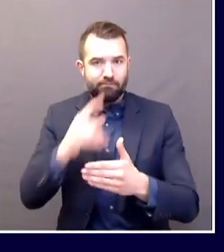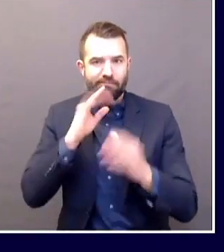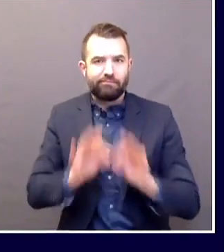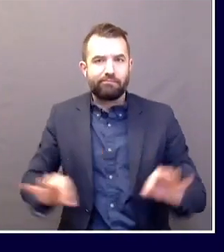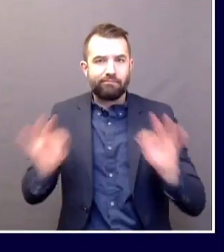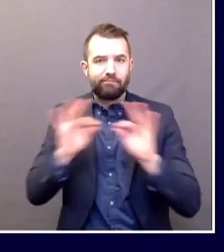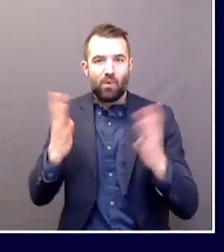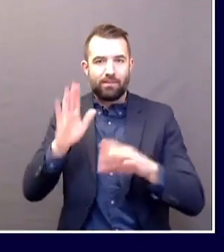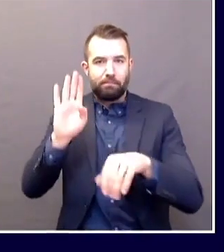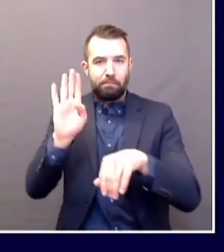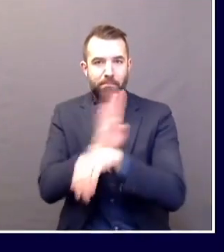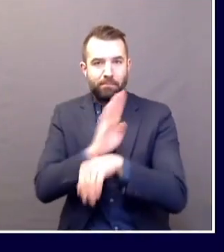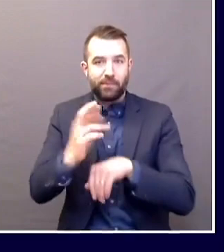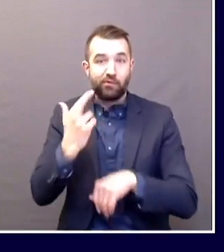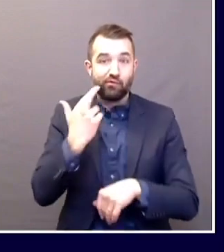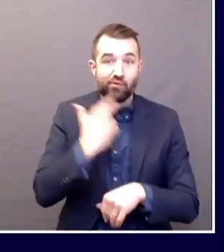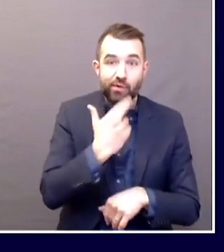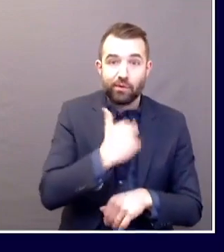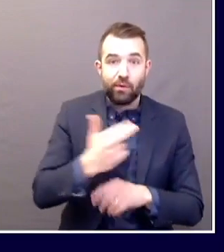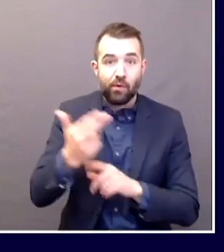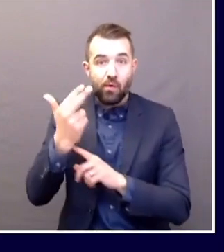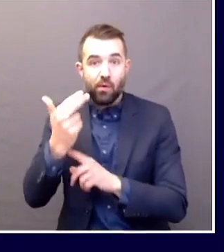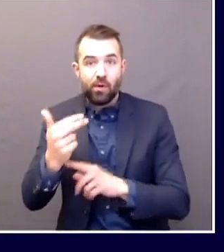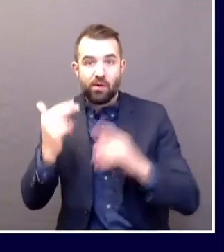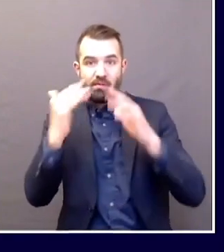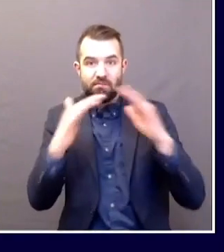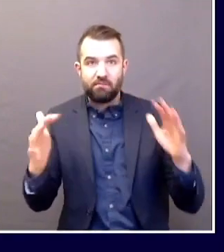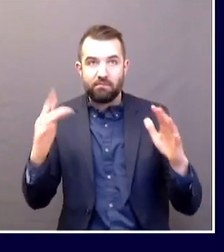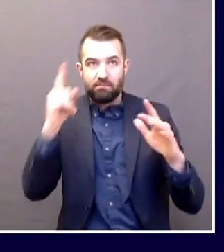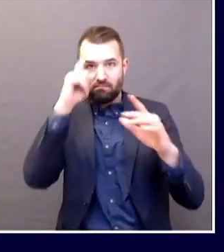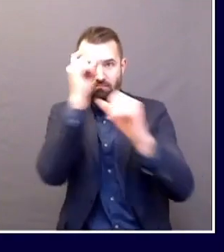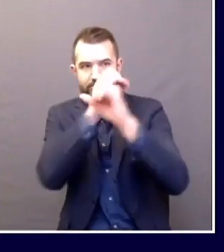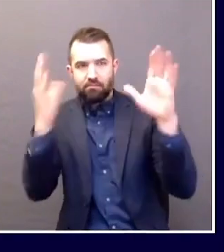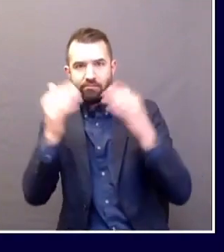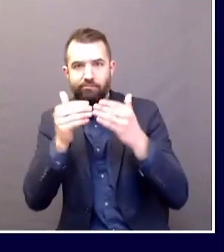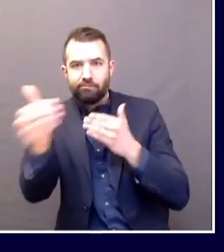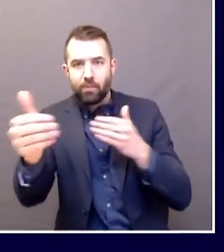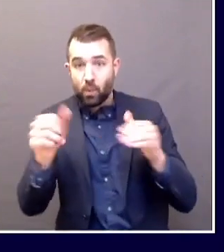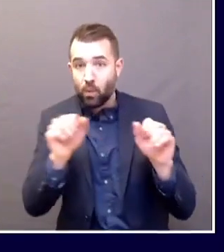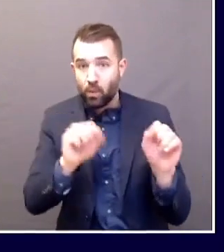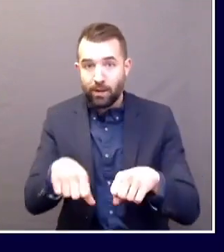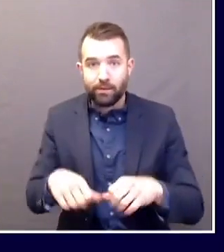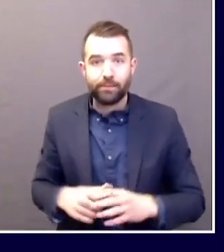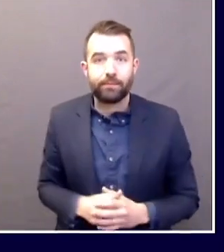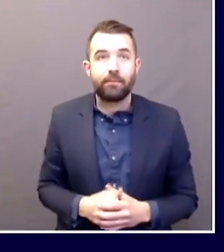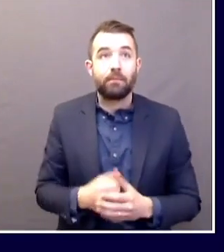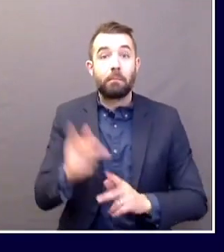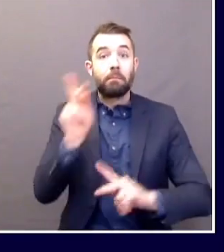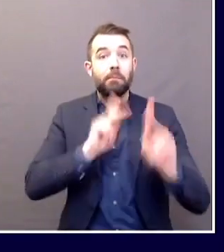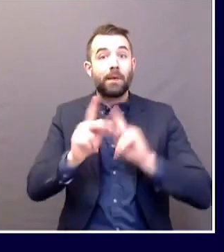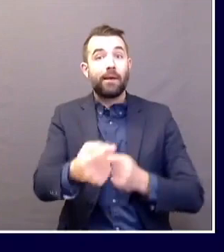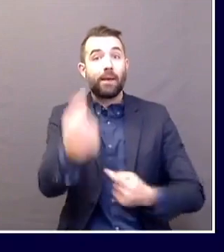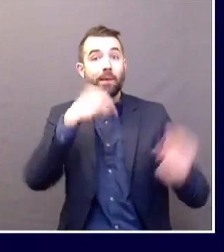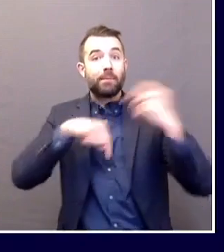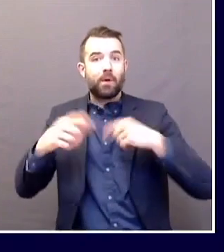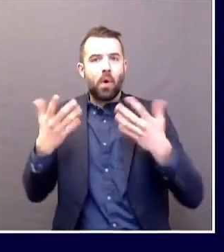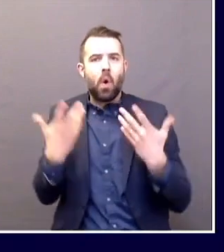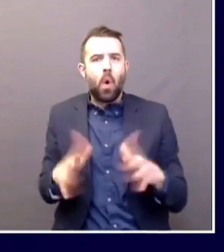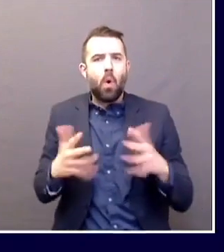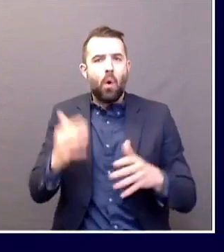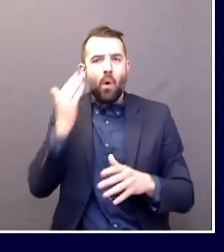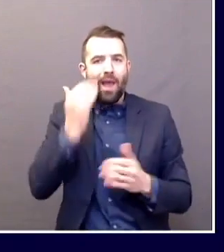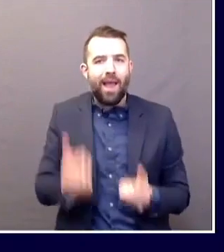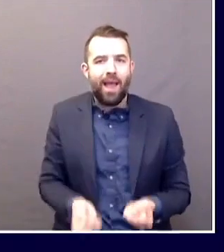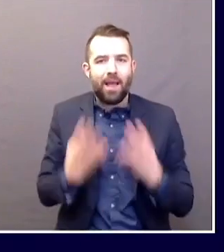industries with a clear idea of what to expect. Of course, we retain the flexibility to adjust these figures if